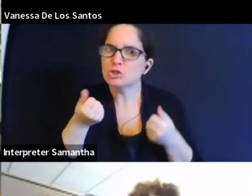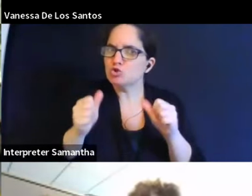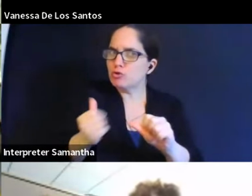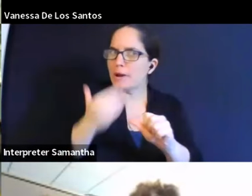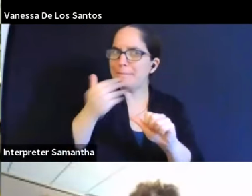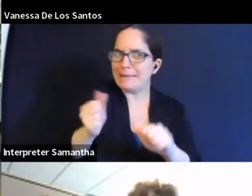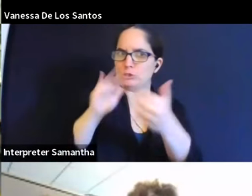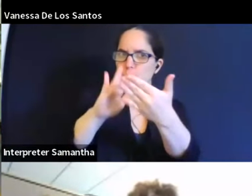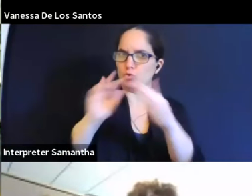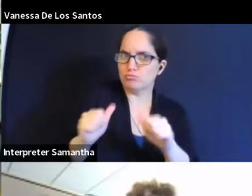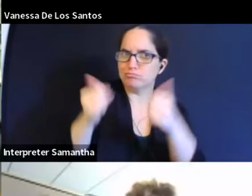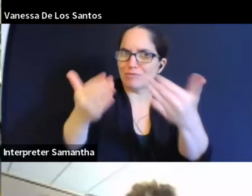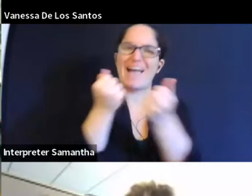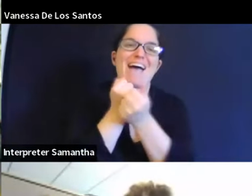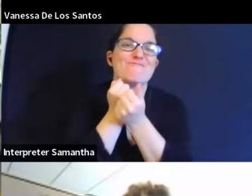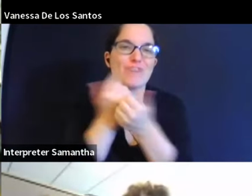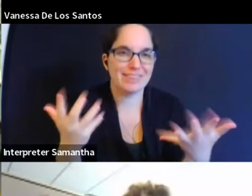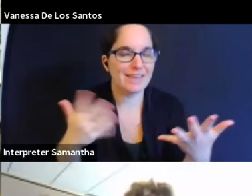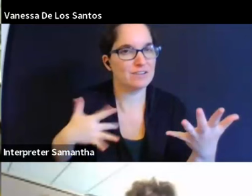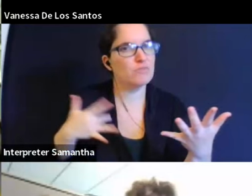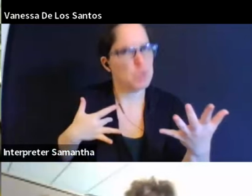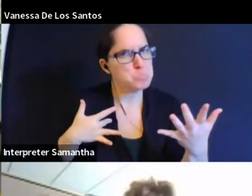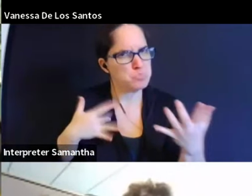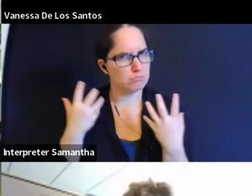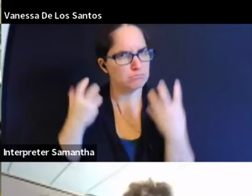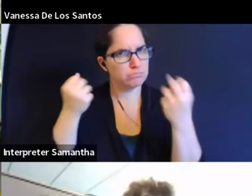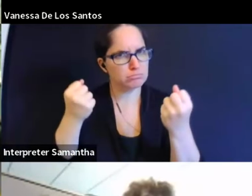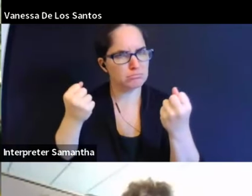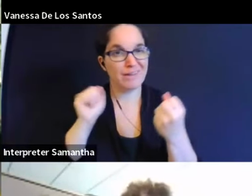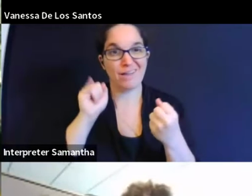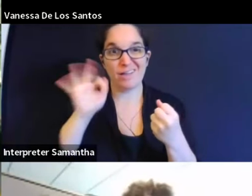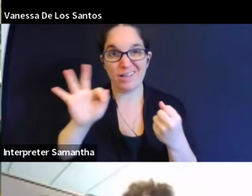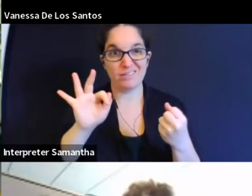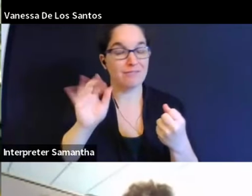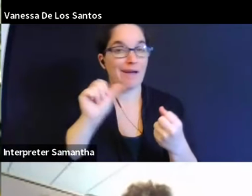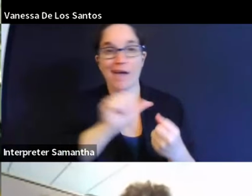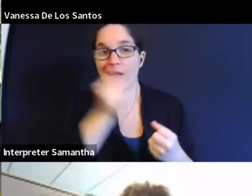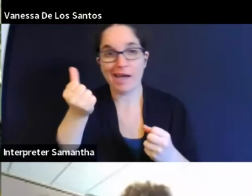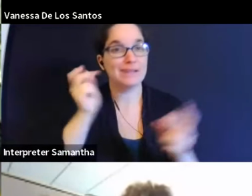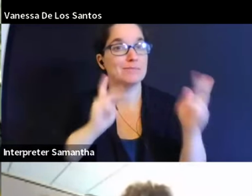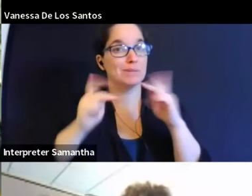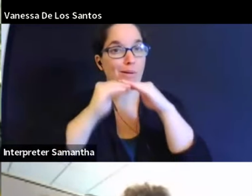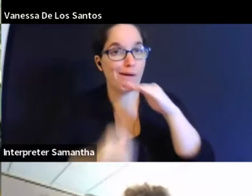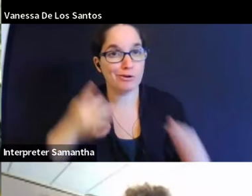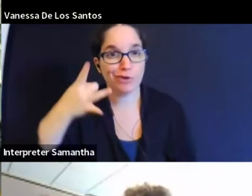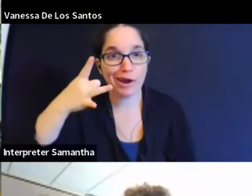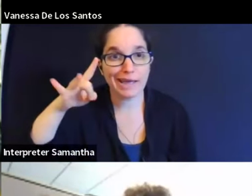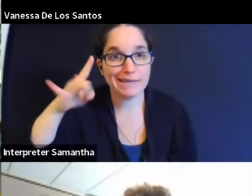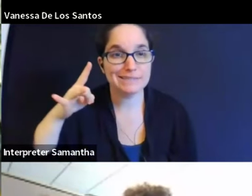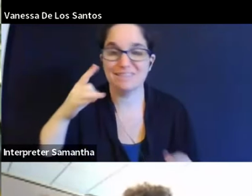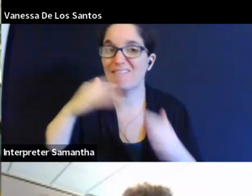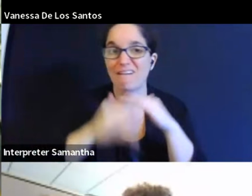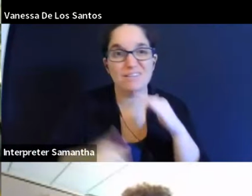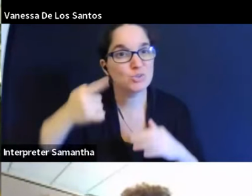tools and equipment to at least feel confident that you can combat underage cannabis use.